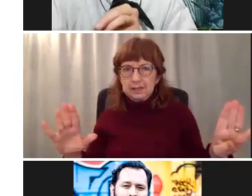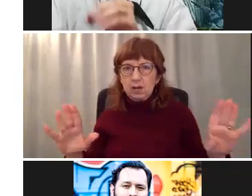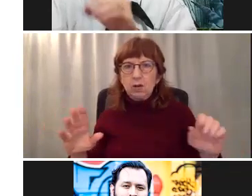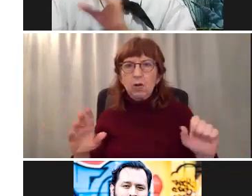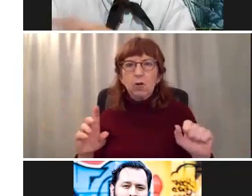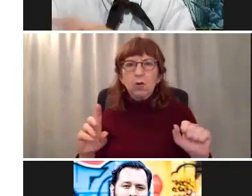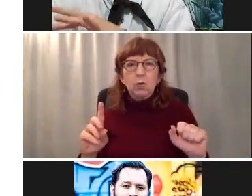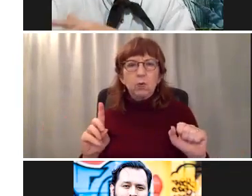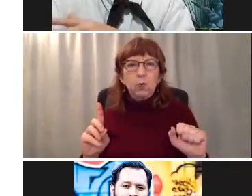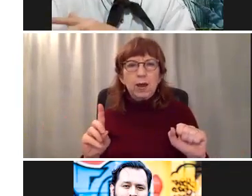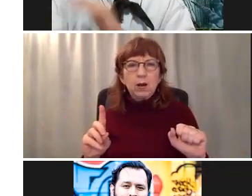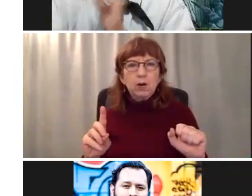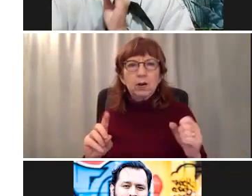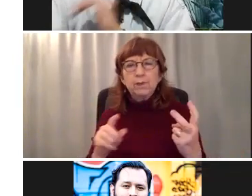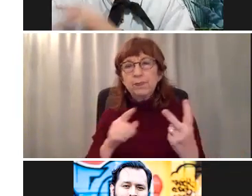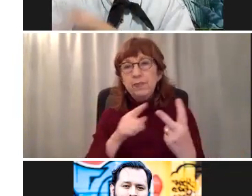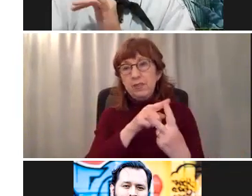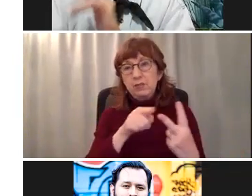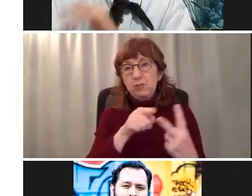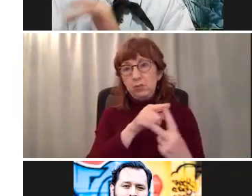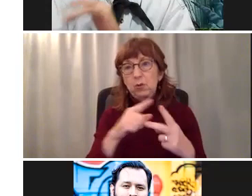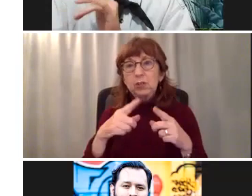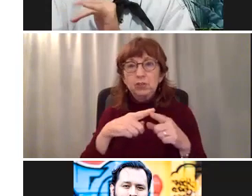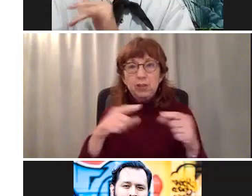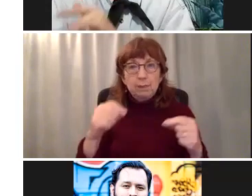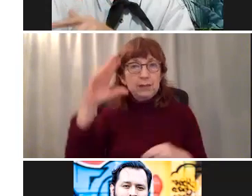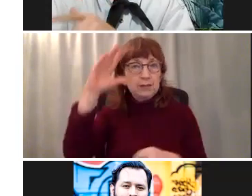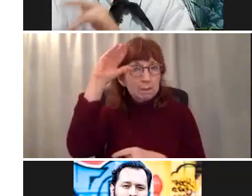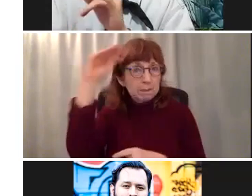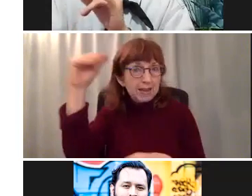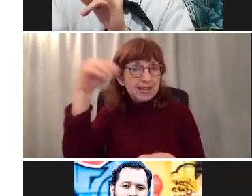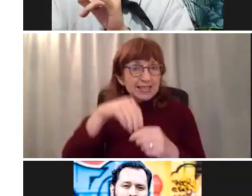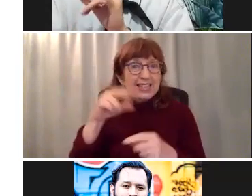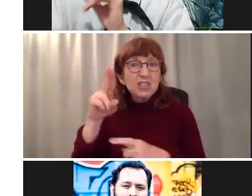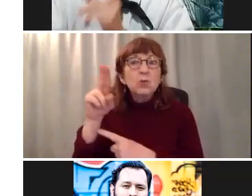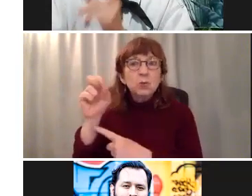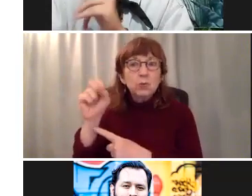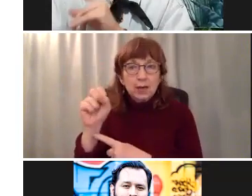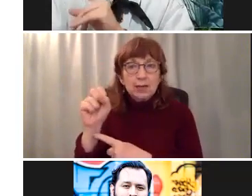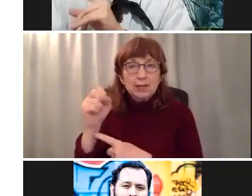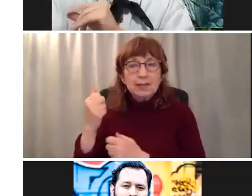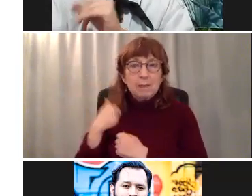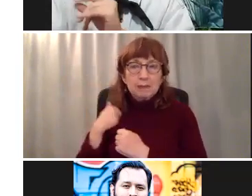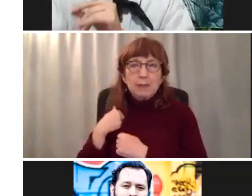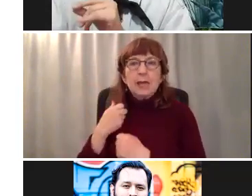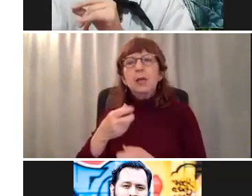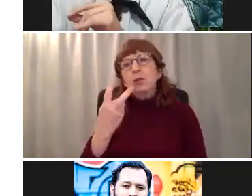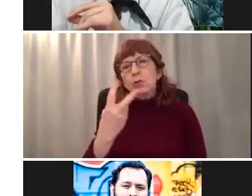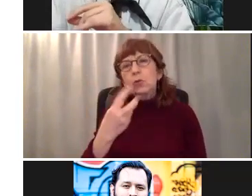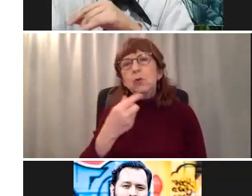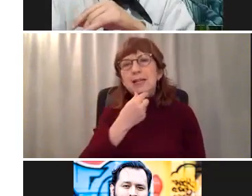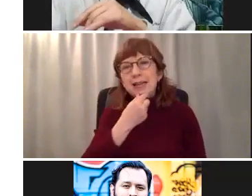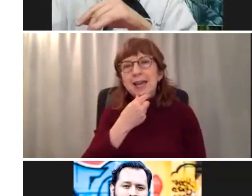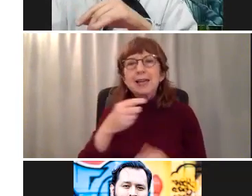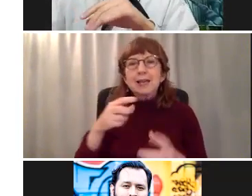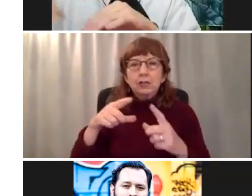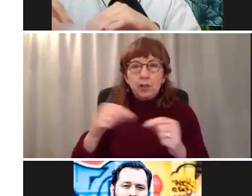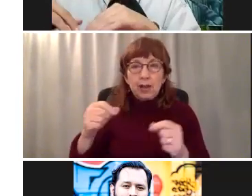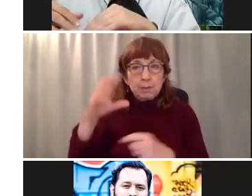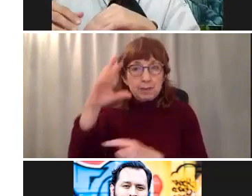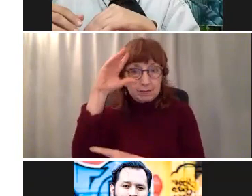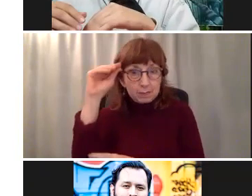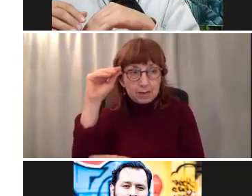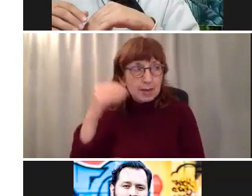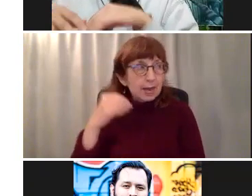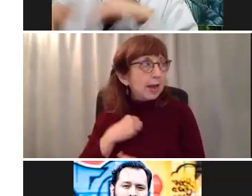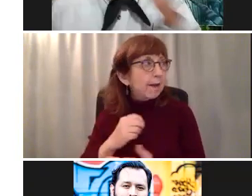where these two Japanese men in the United States military, well, gay Japanese men in the United States military, have this